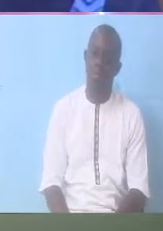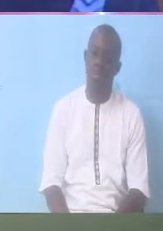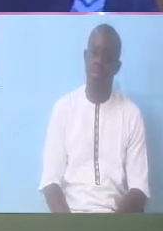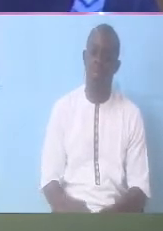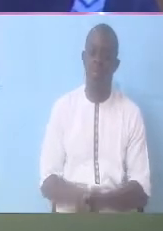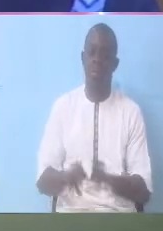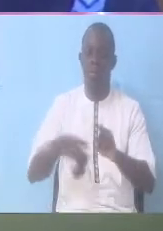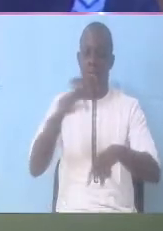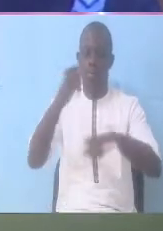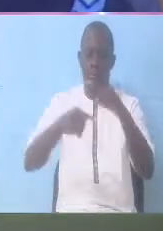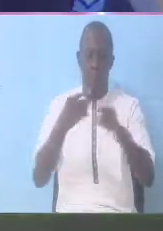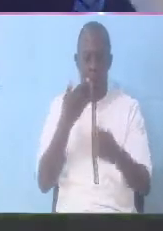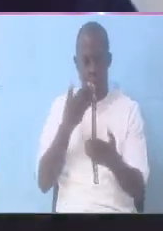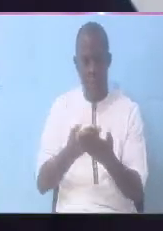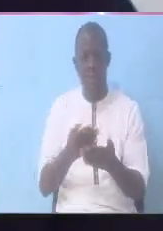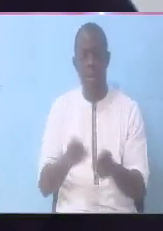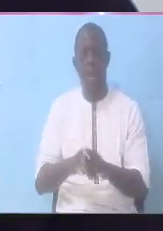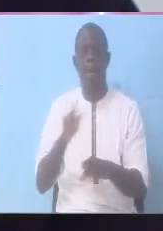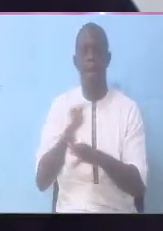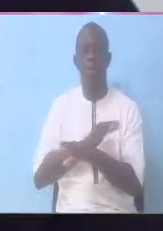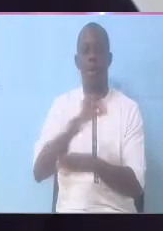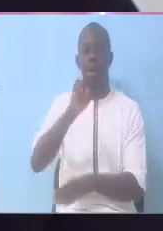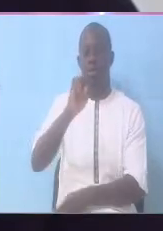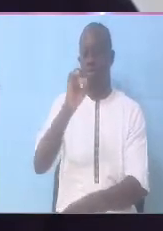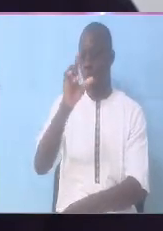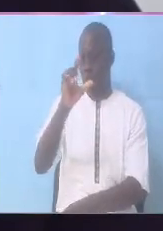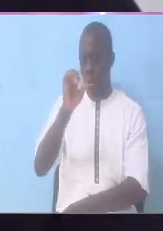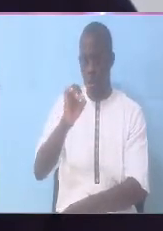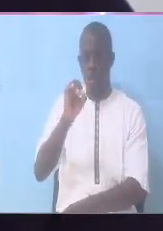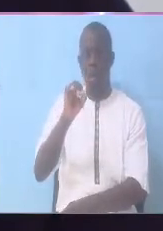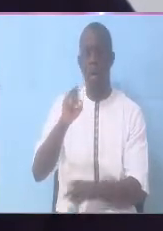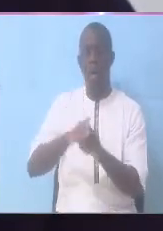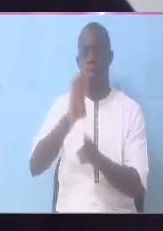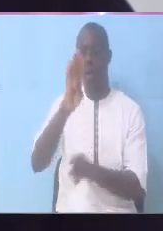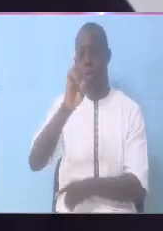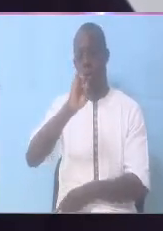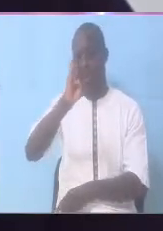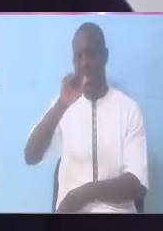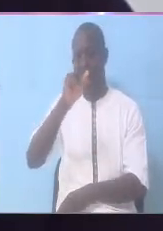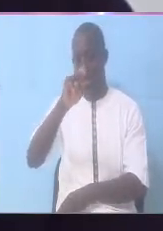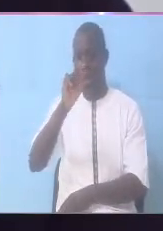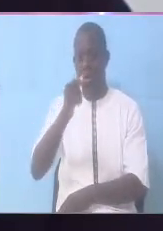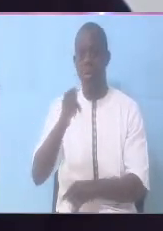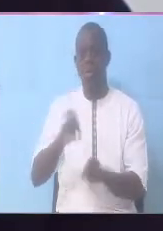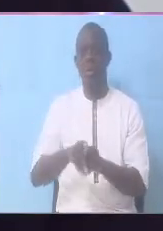yes, because I knew because Solomon was very close to him, and then I knew he was going to react.